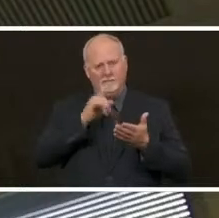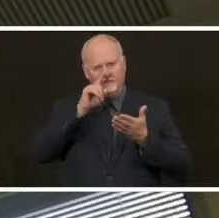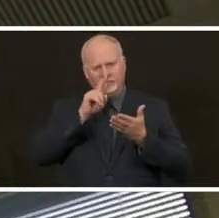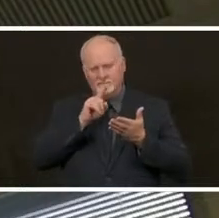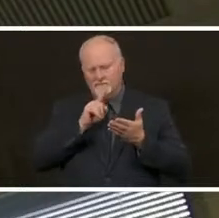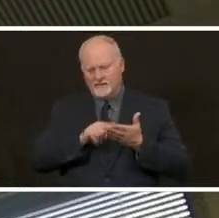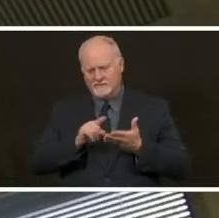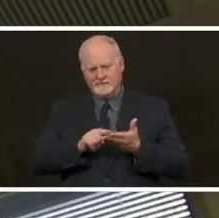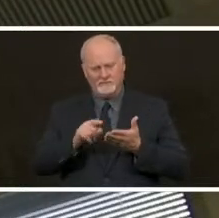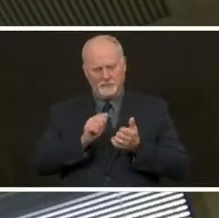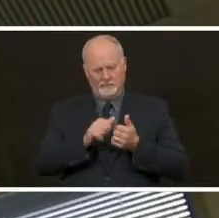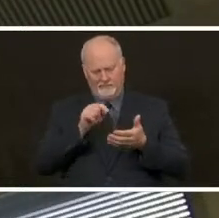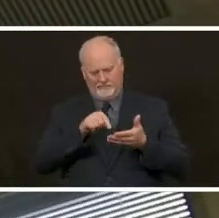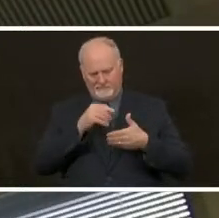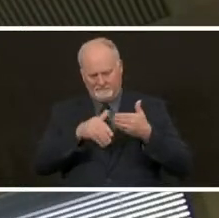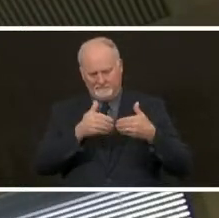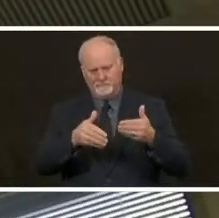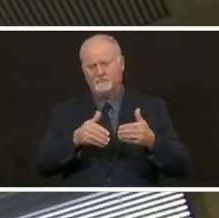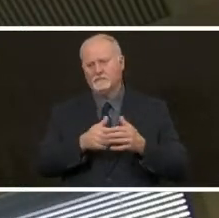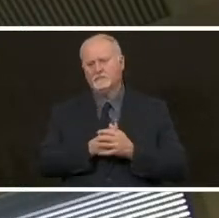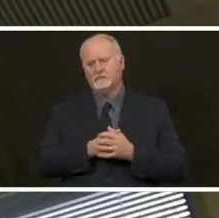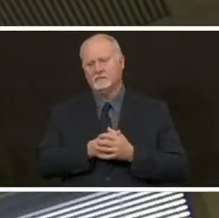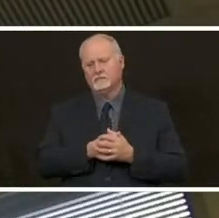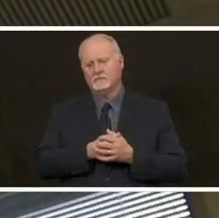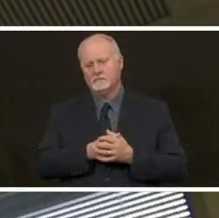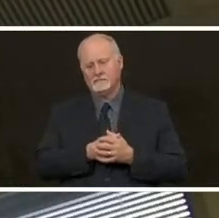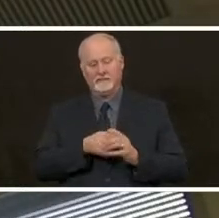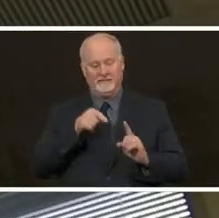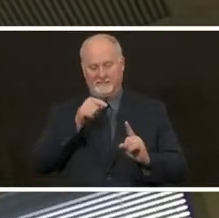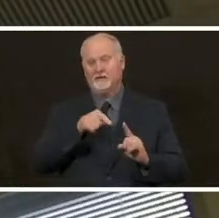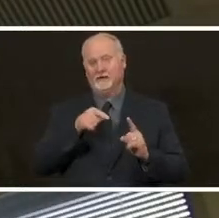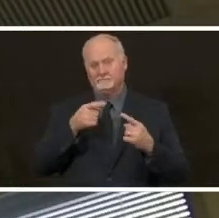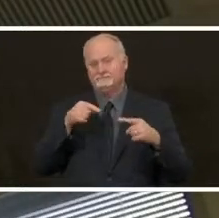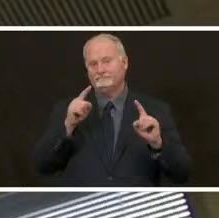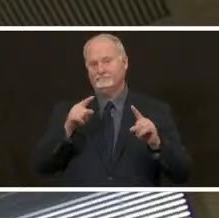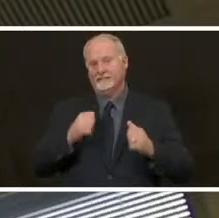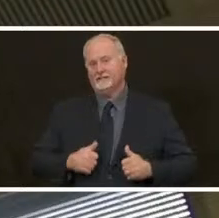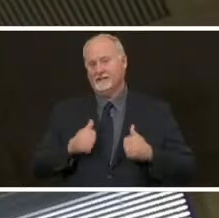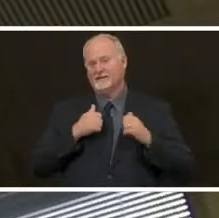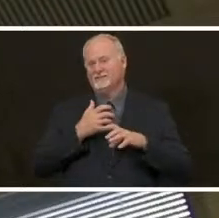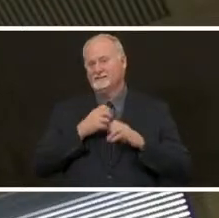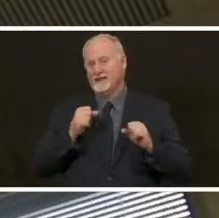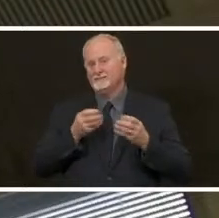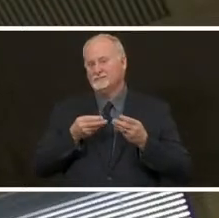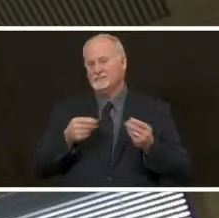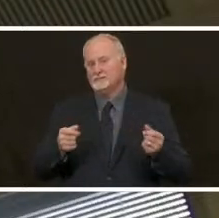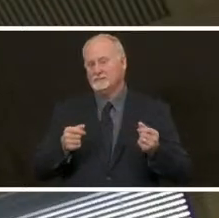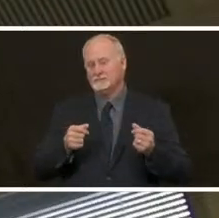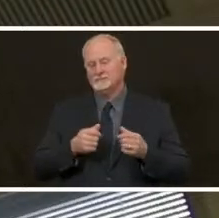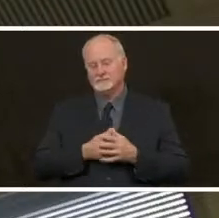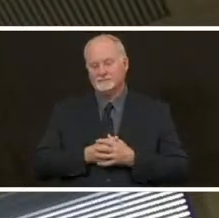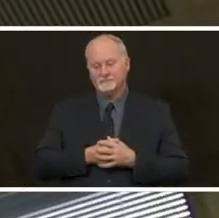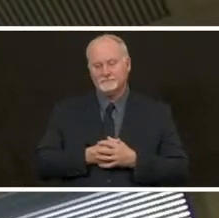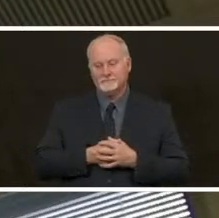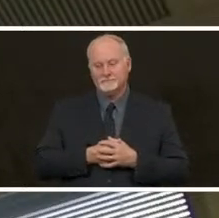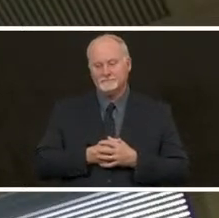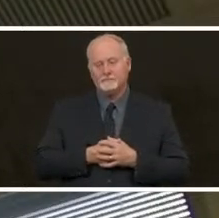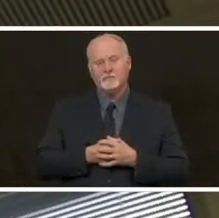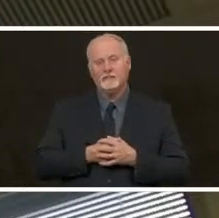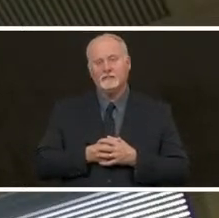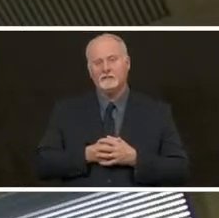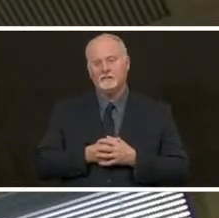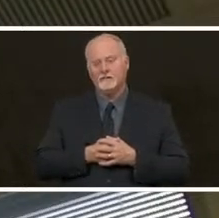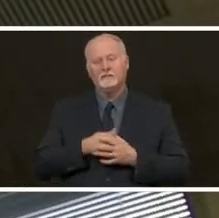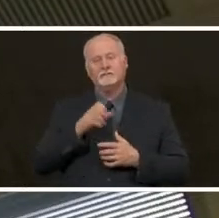10-gene U-kidney. The U-kidney may turn out to be a life-saving solution for thousands of people on dialysis, subject to